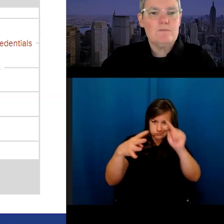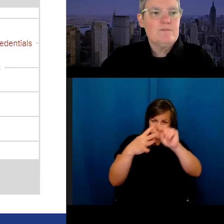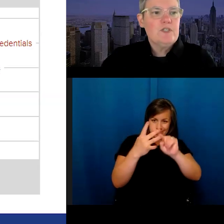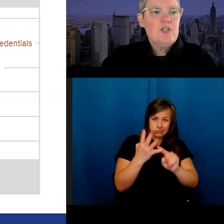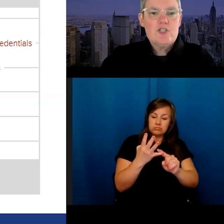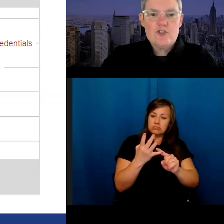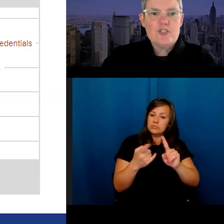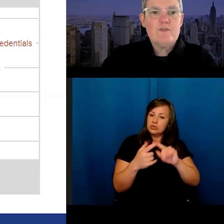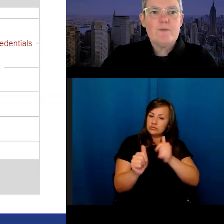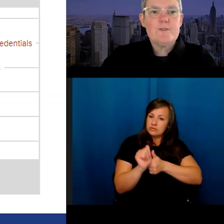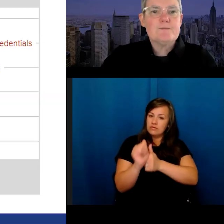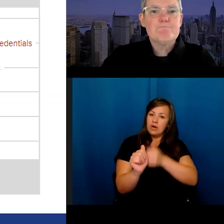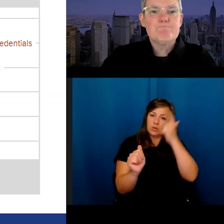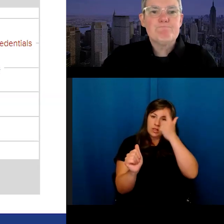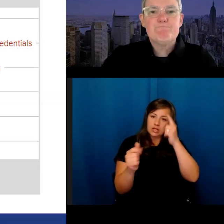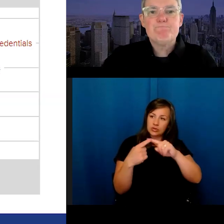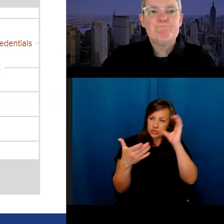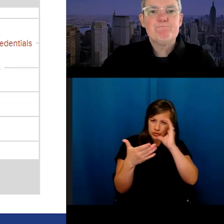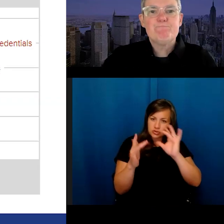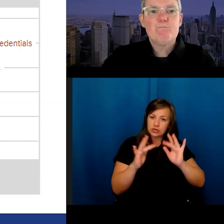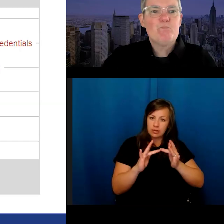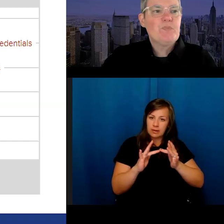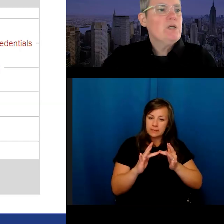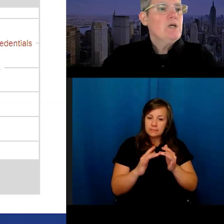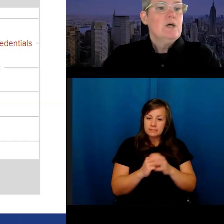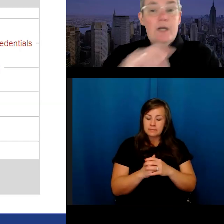you're searching for things.